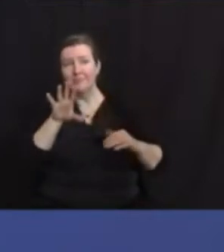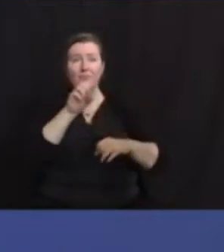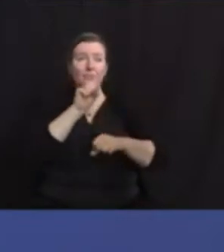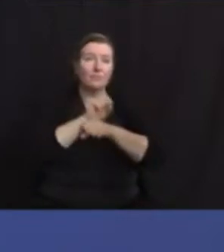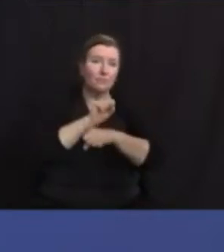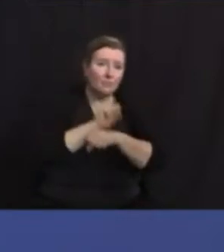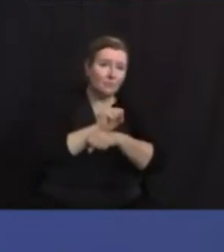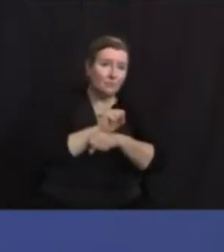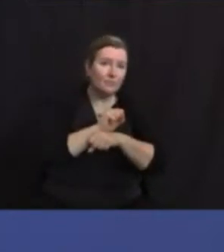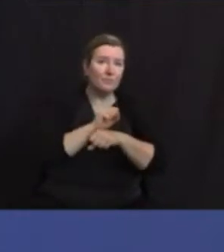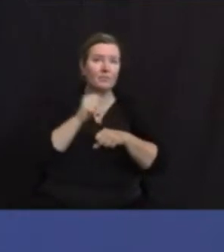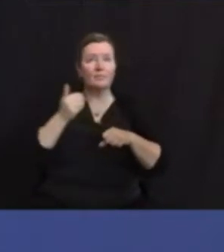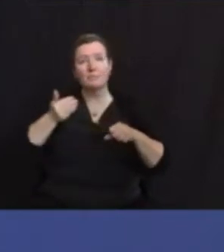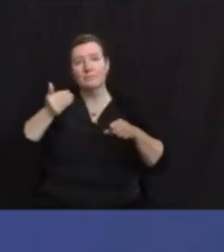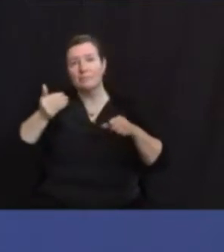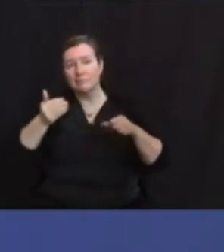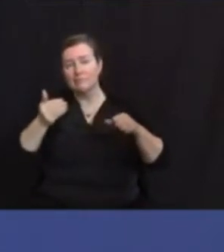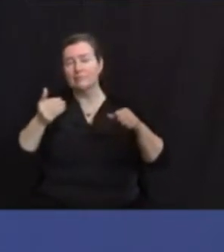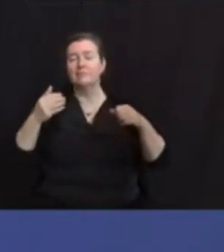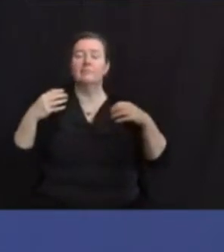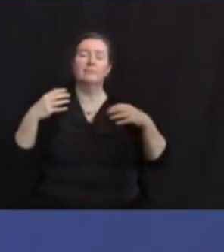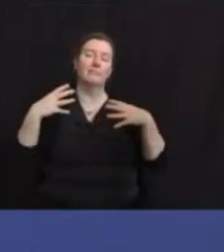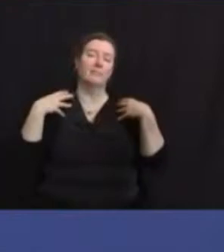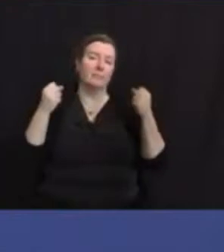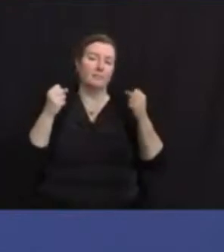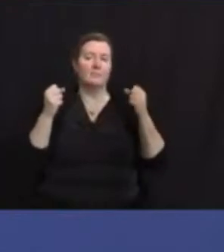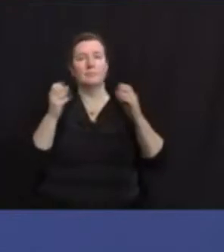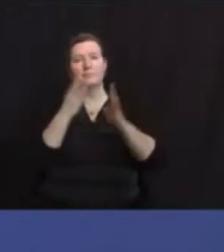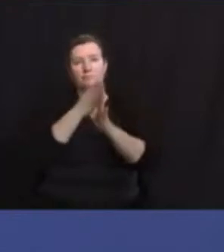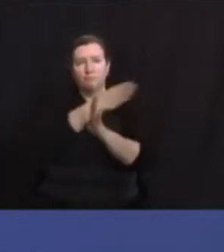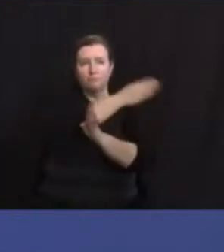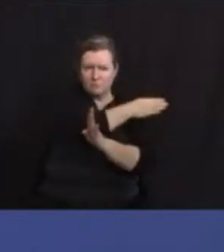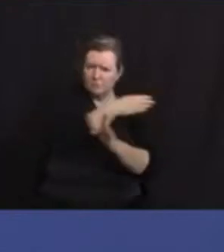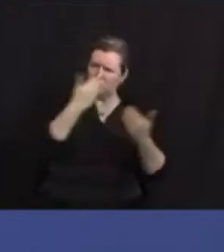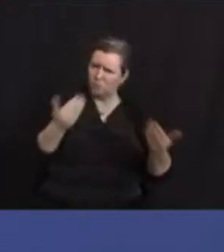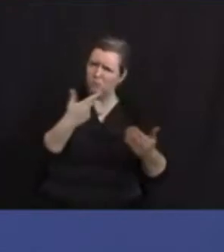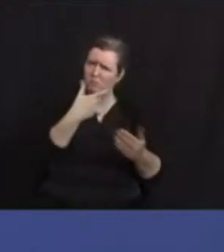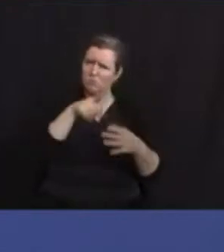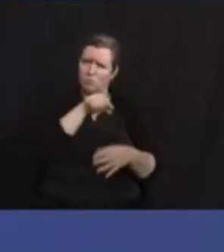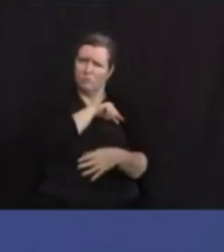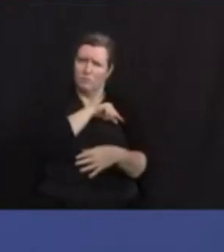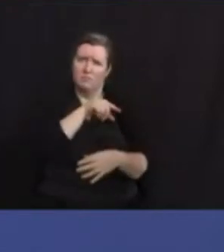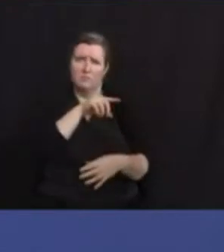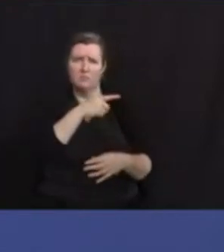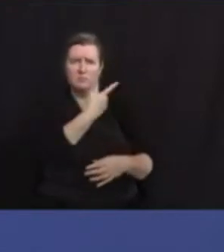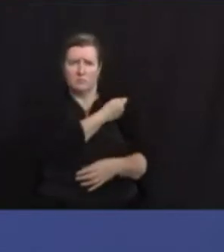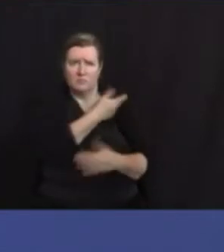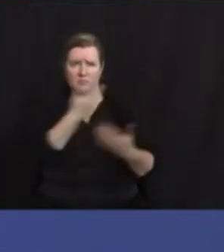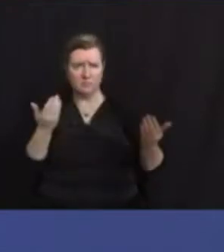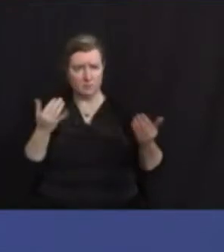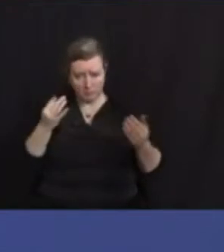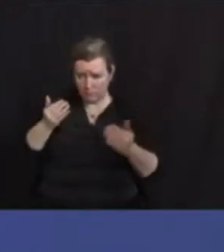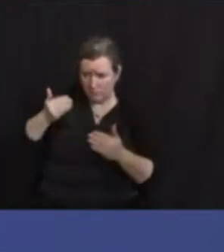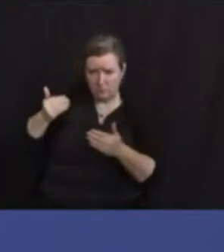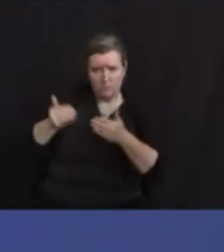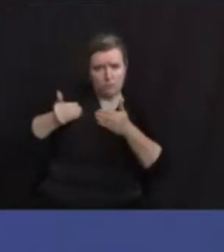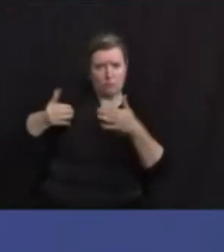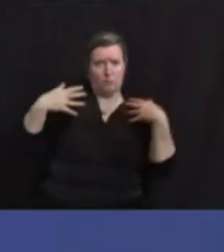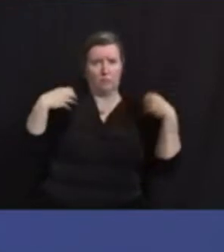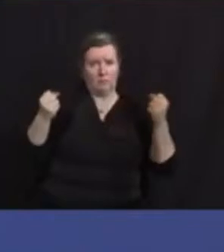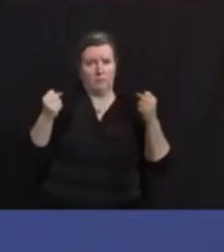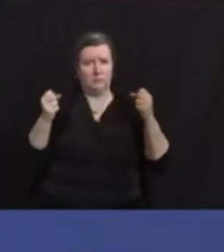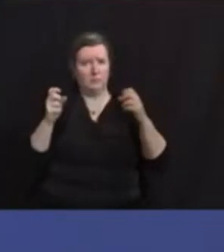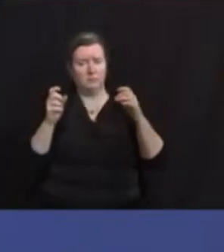chronic condition, you are eligible right now. I want to reiterate that. If you've got a chronic condition, you are eligible. But as a